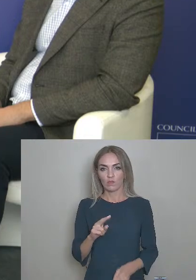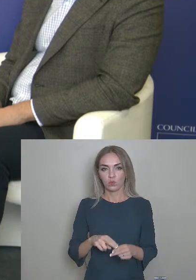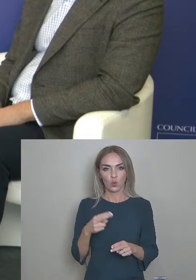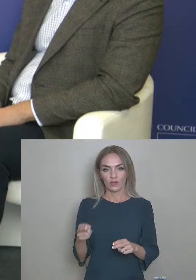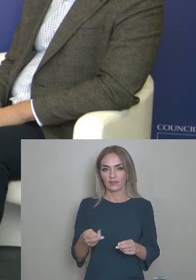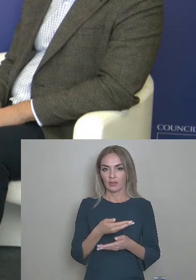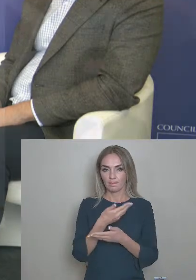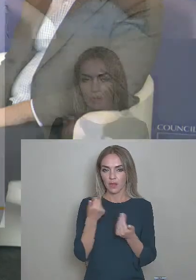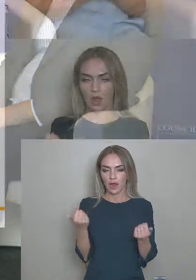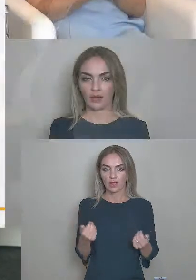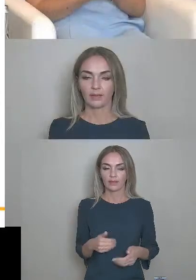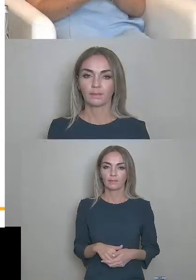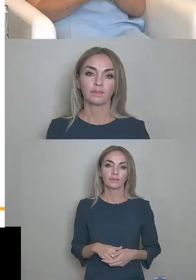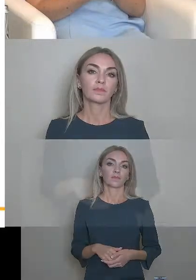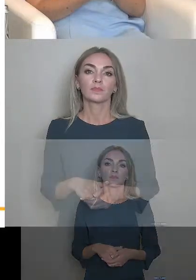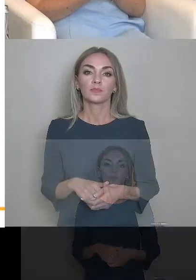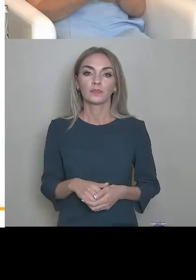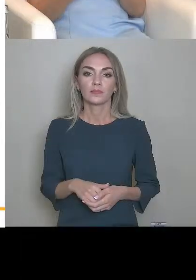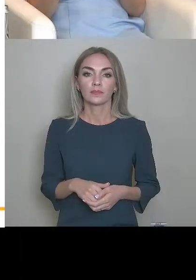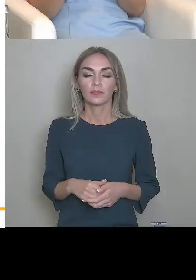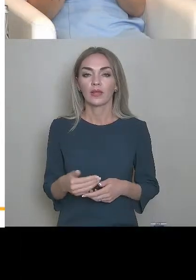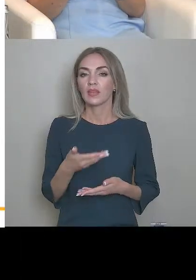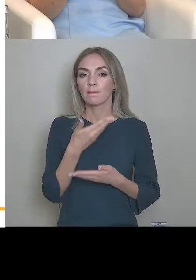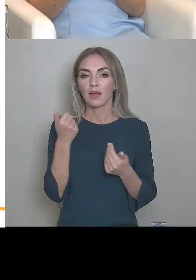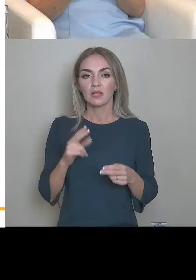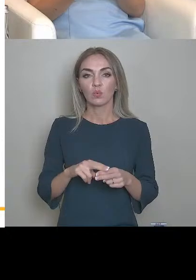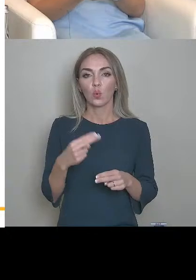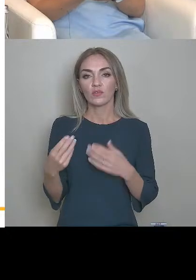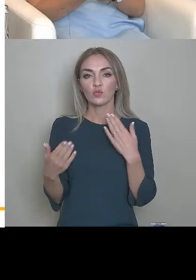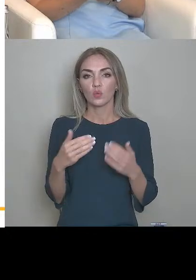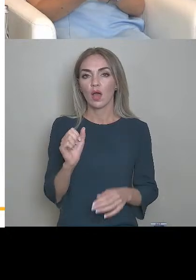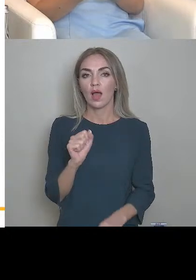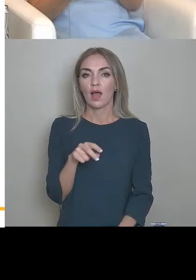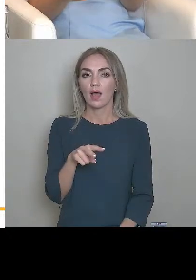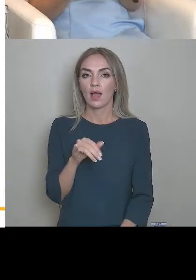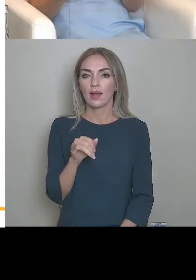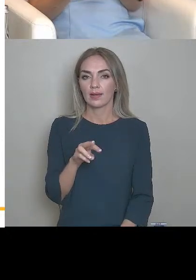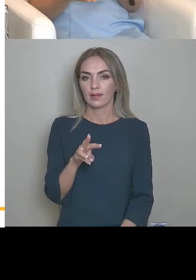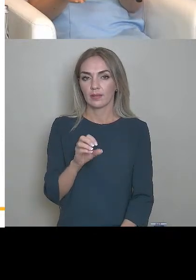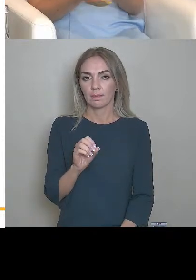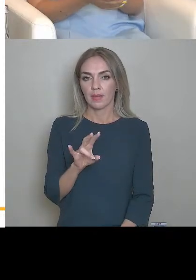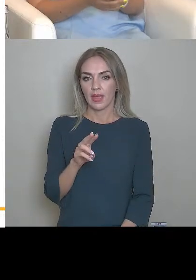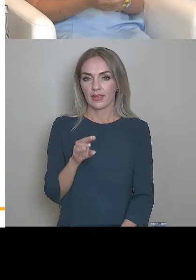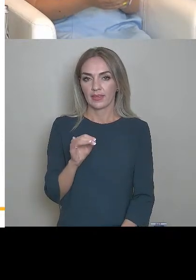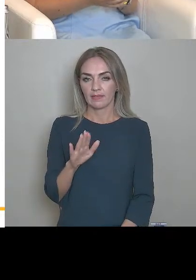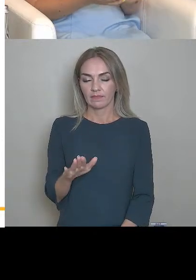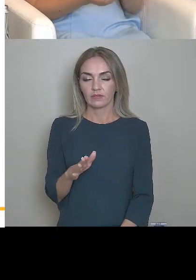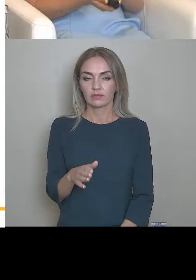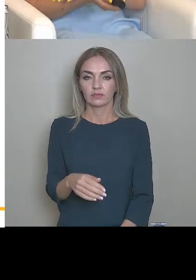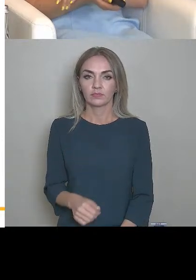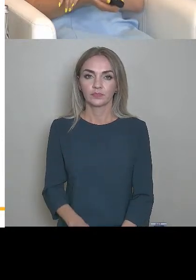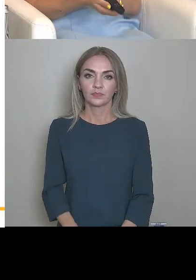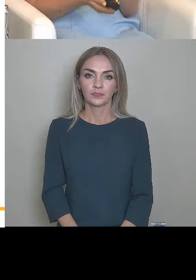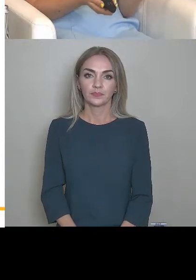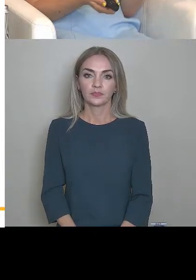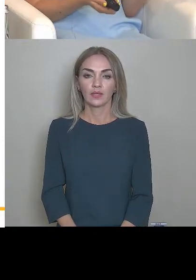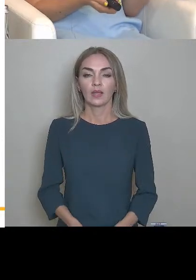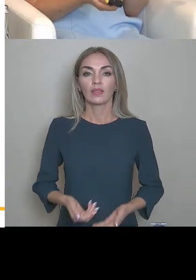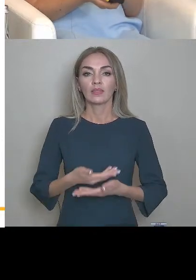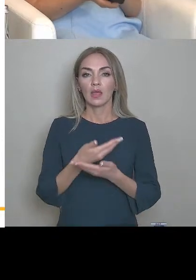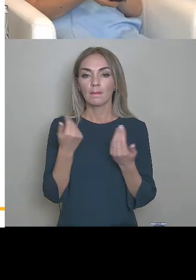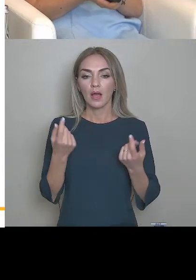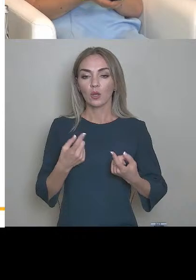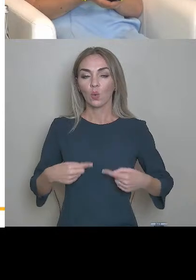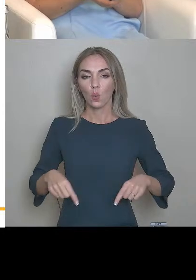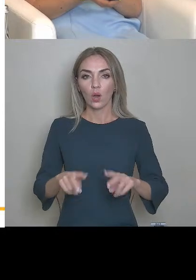writes basically, I'm a good person and I don't have any debt when it comes to alimony. That's my interpretation of the provision,